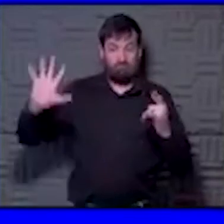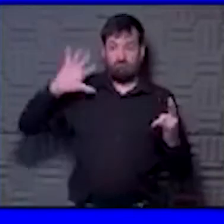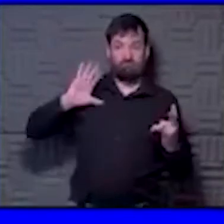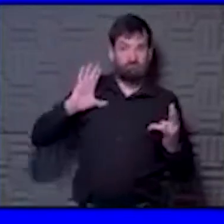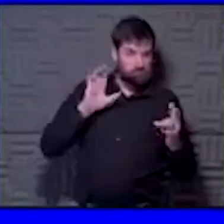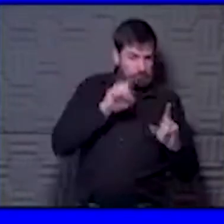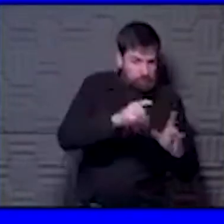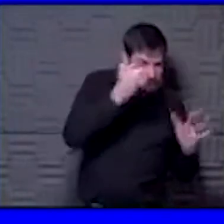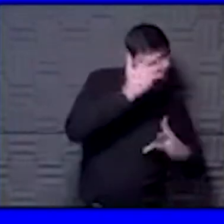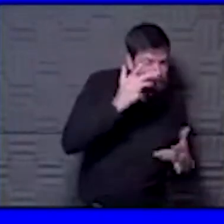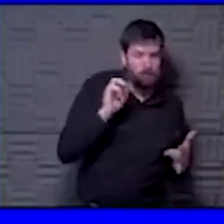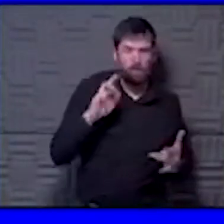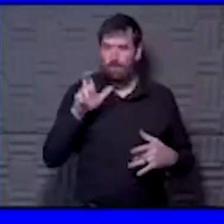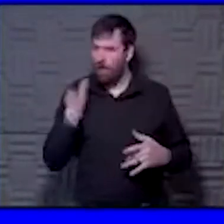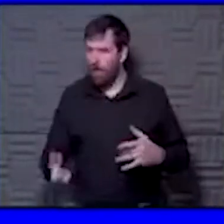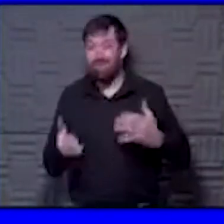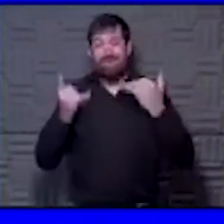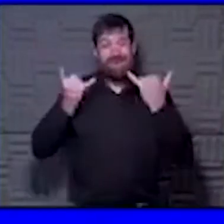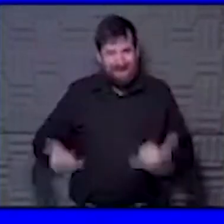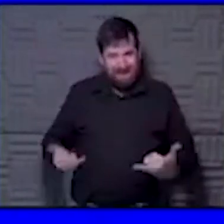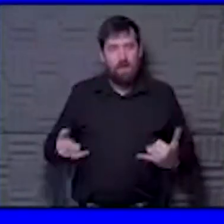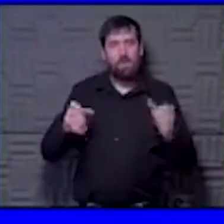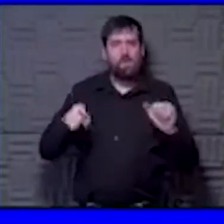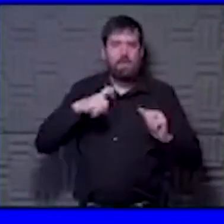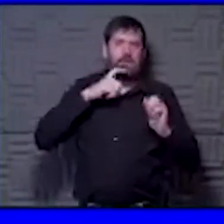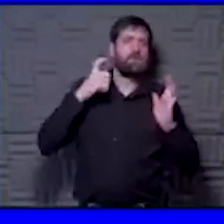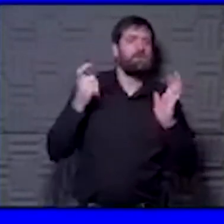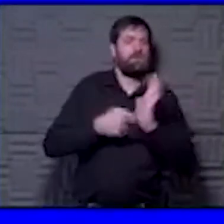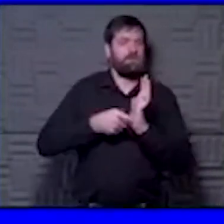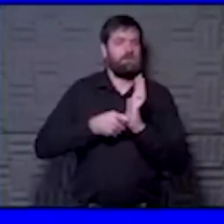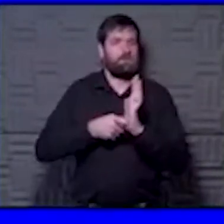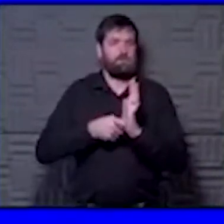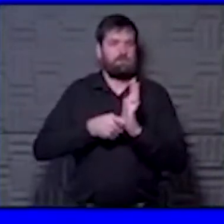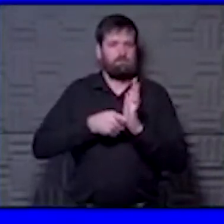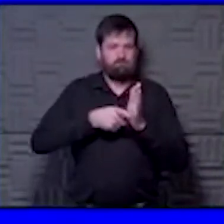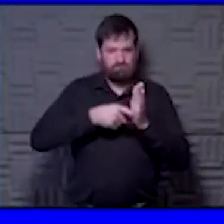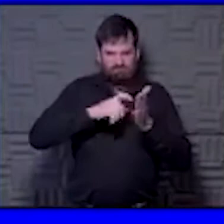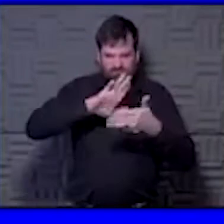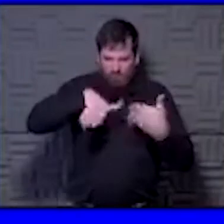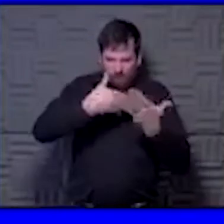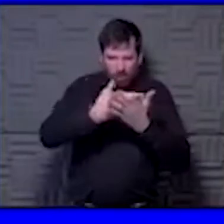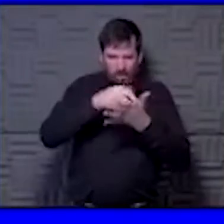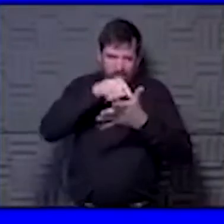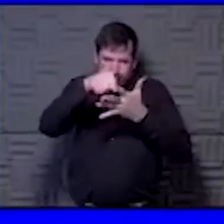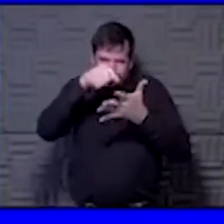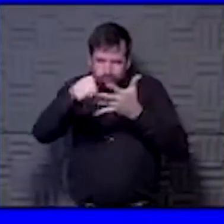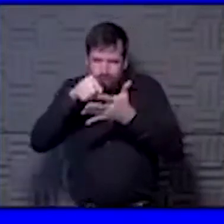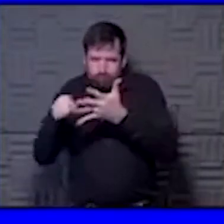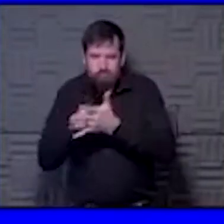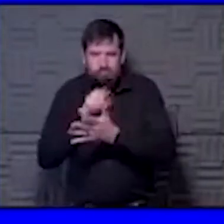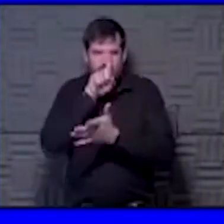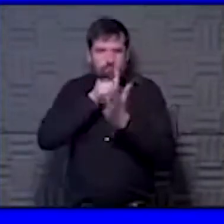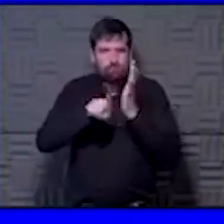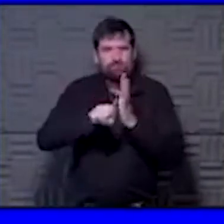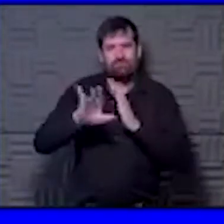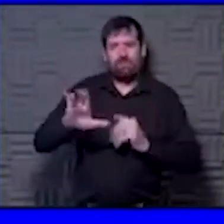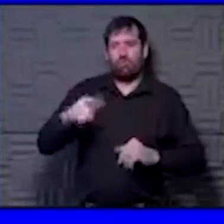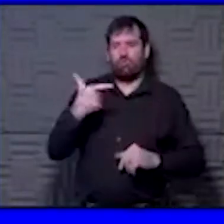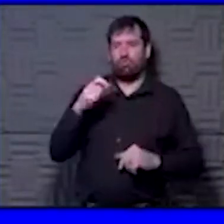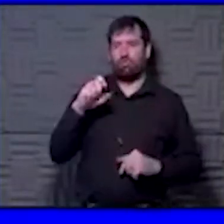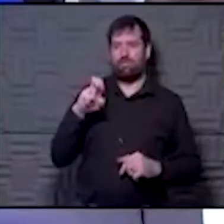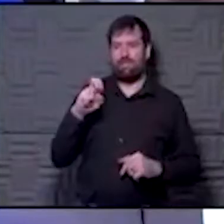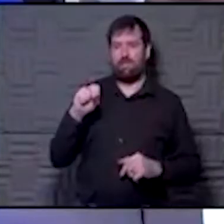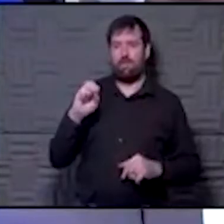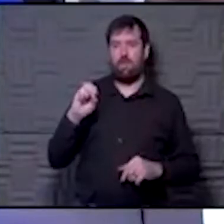are you sick or not? And now we're actually able to more easily take all these isolates and look at their genomes. Yeah, big deal. All